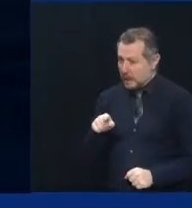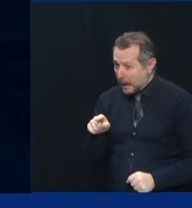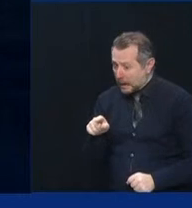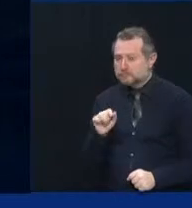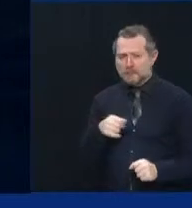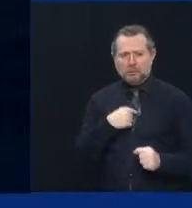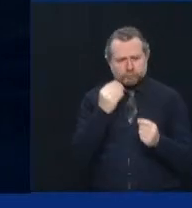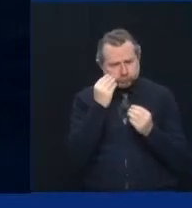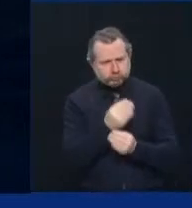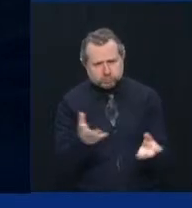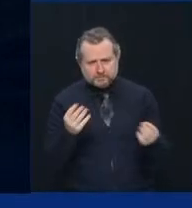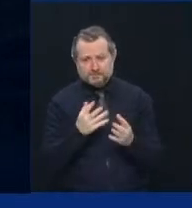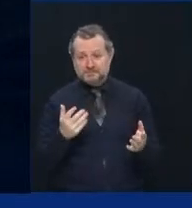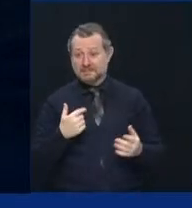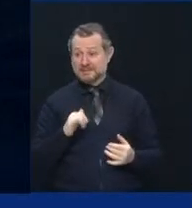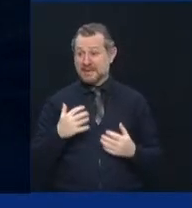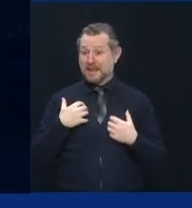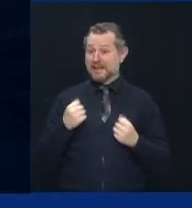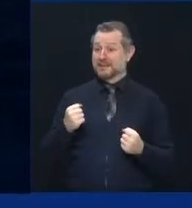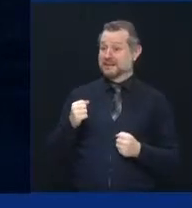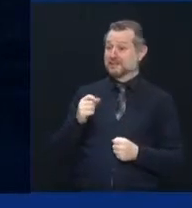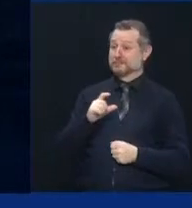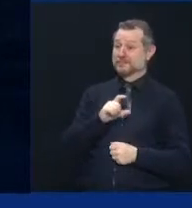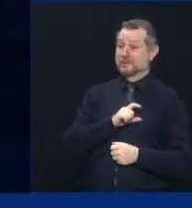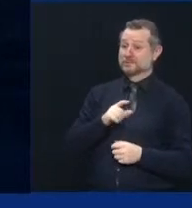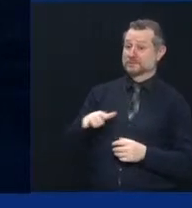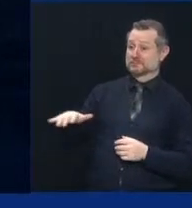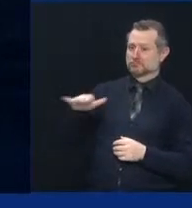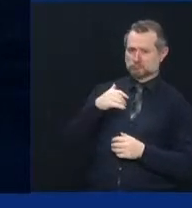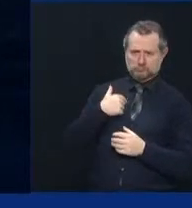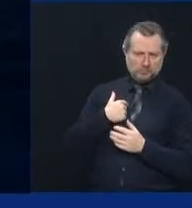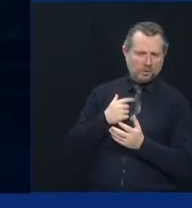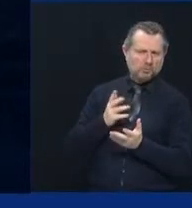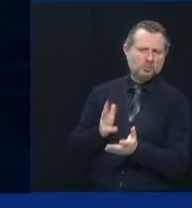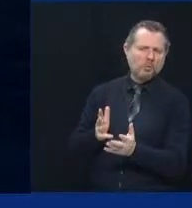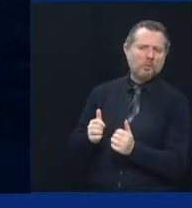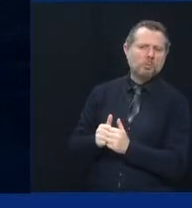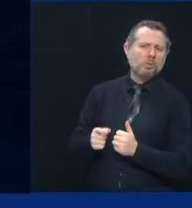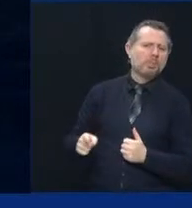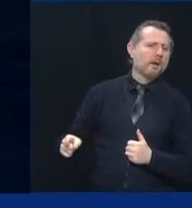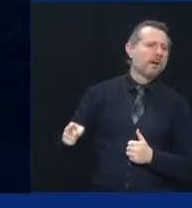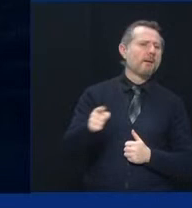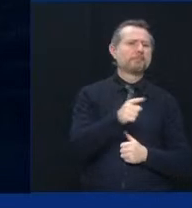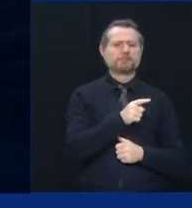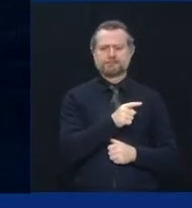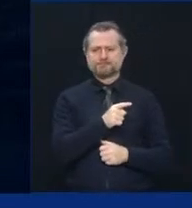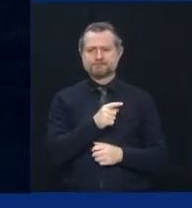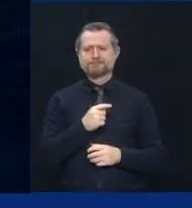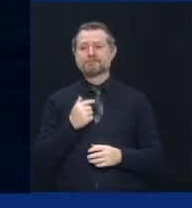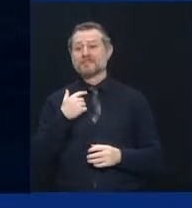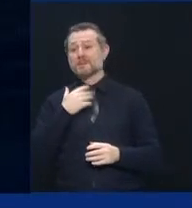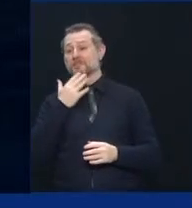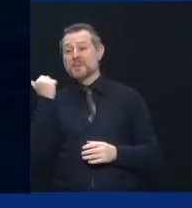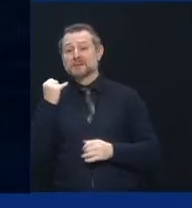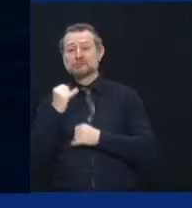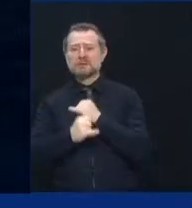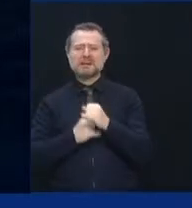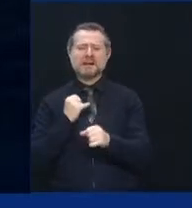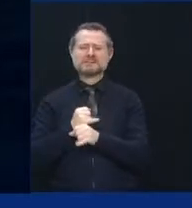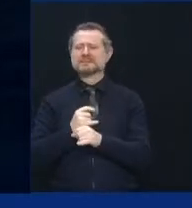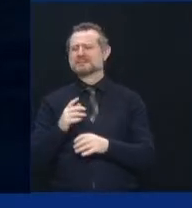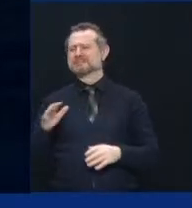health officials, and I talk to all of them. The best international minds on the